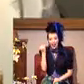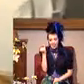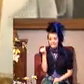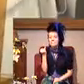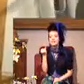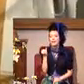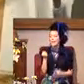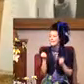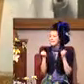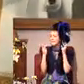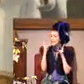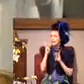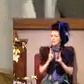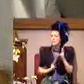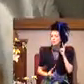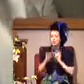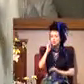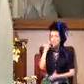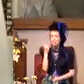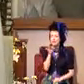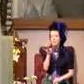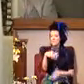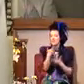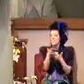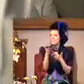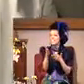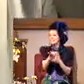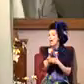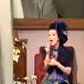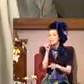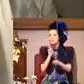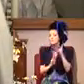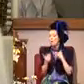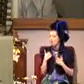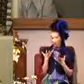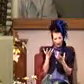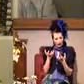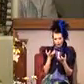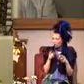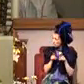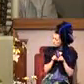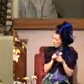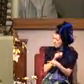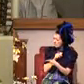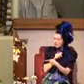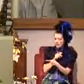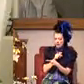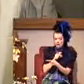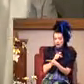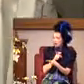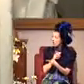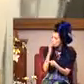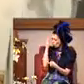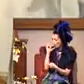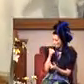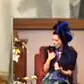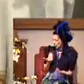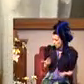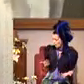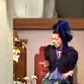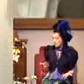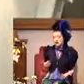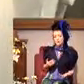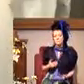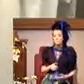are jealous sometimes of the things that other people have that we think we should have in our own lives. Instead of celebrating with one another,